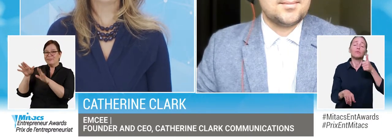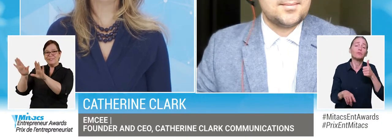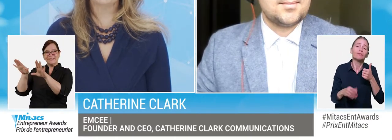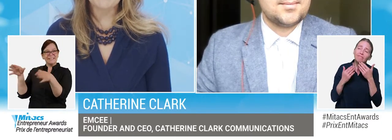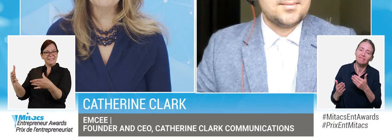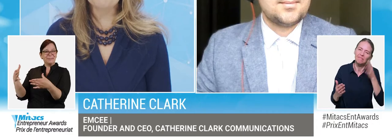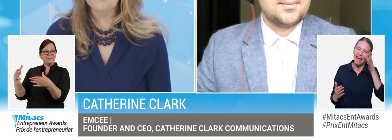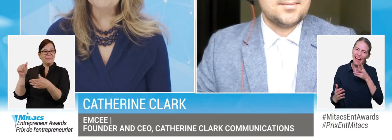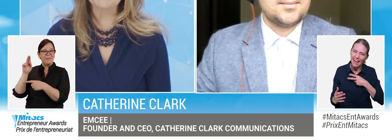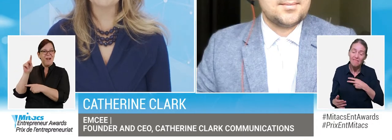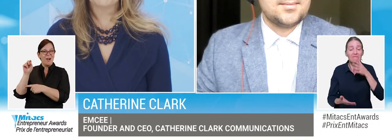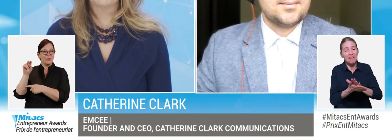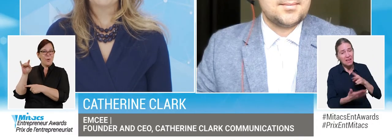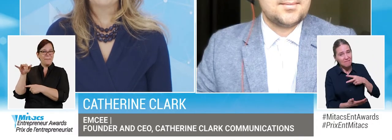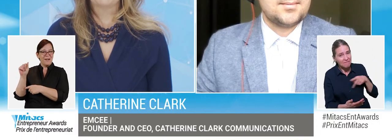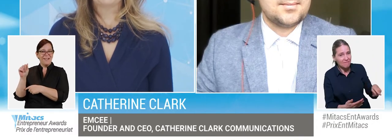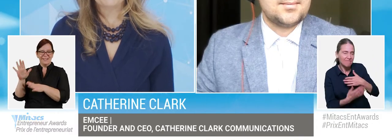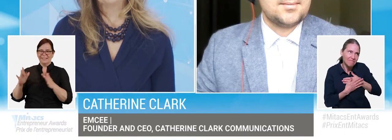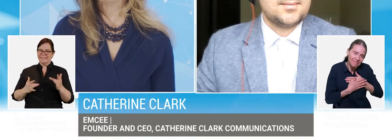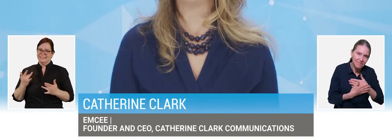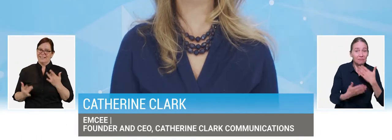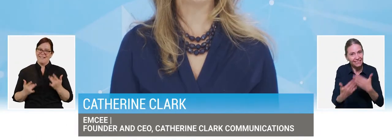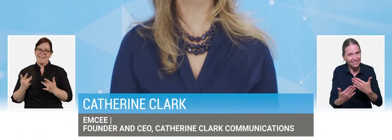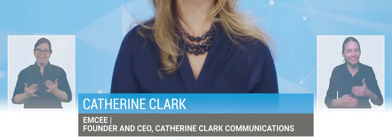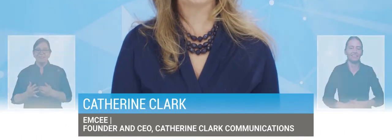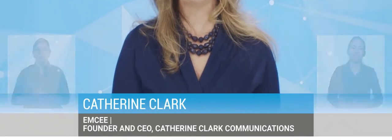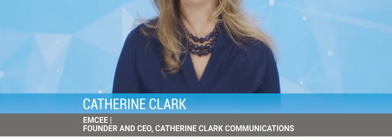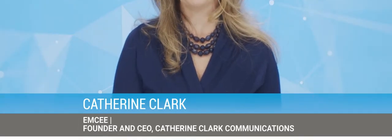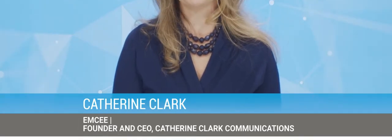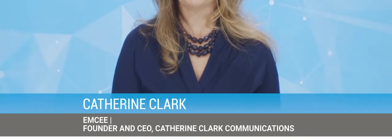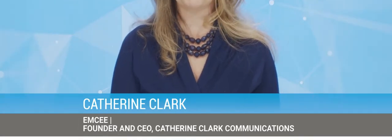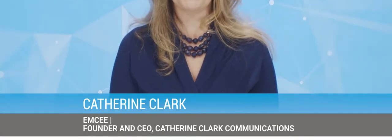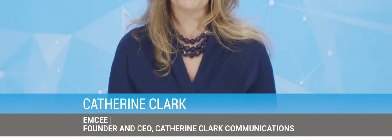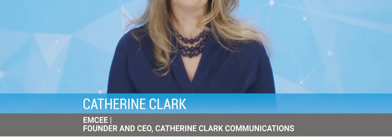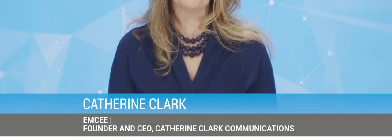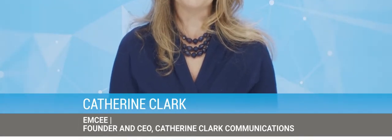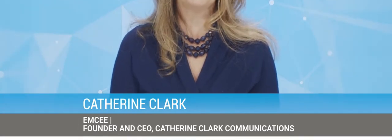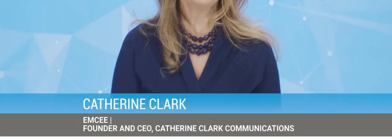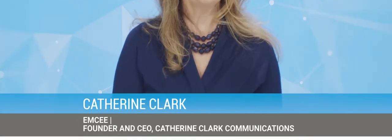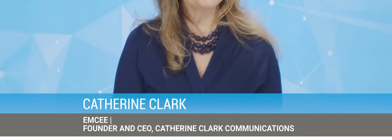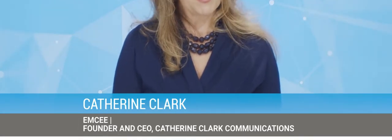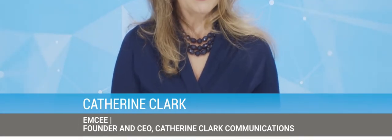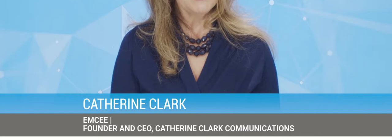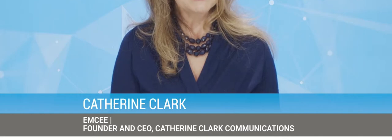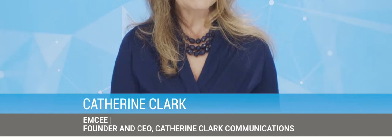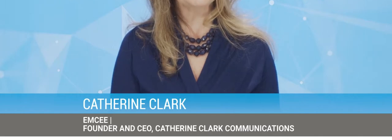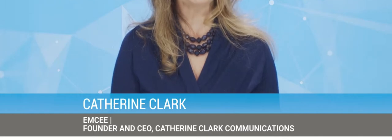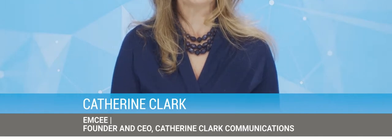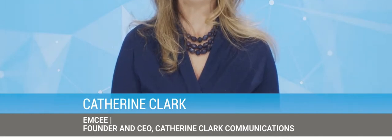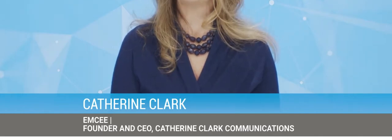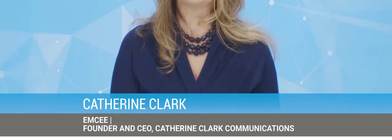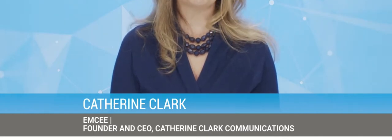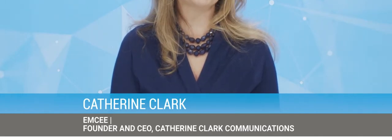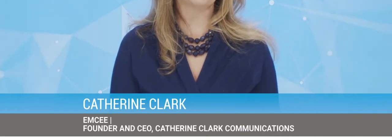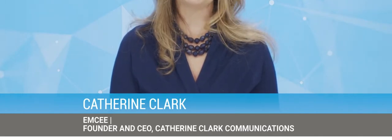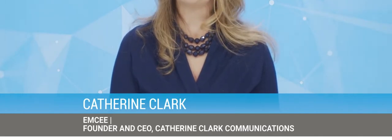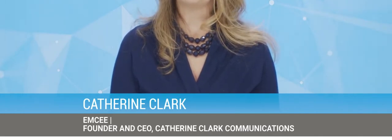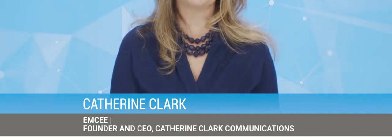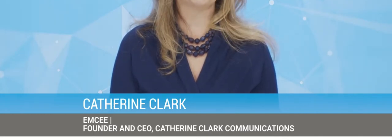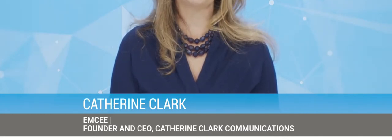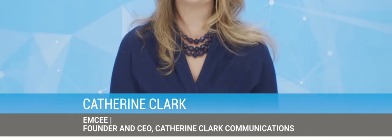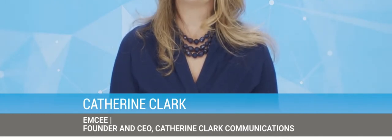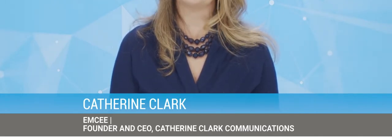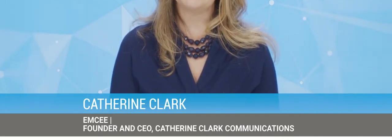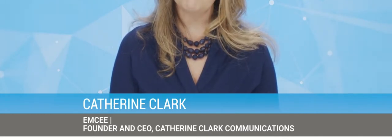an exciting moment. And now our Change Agent Entrepreneur Award, which recognizes a startup that demonstrates